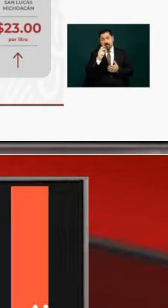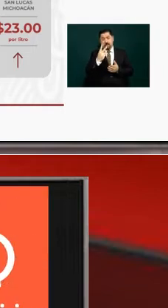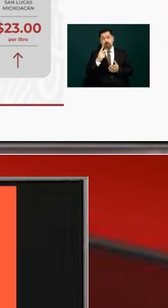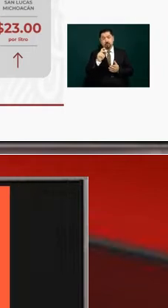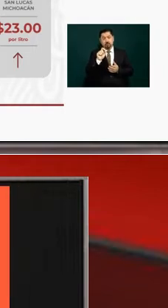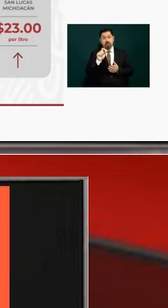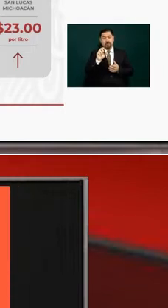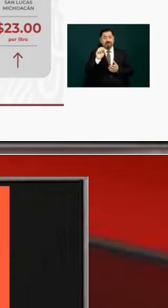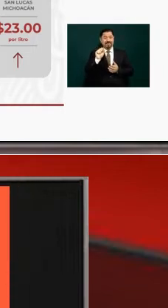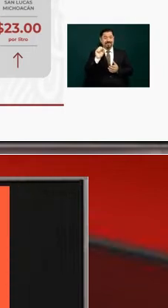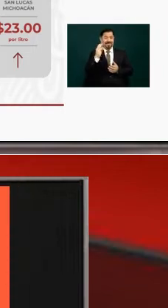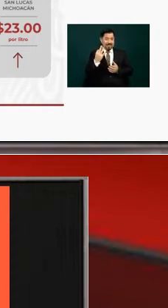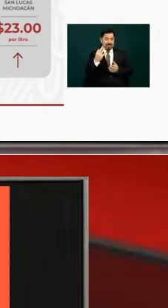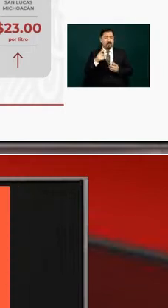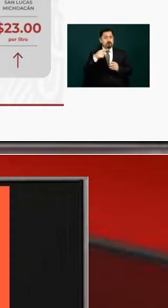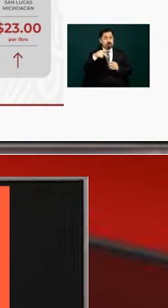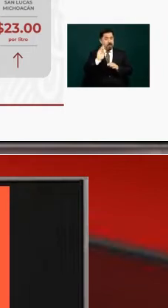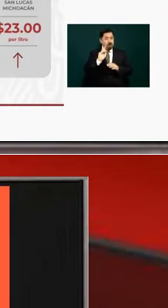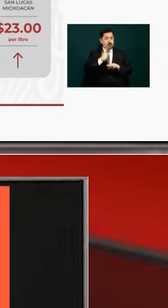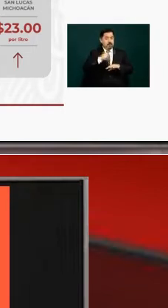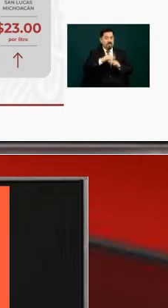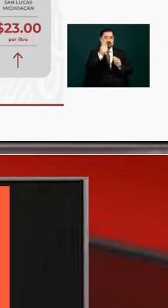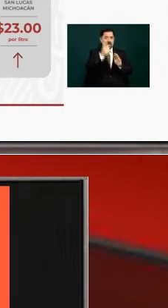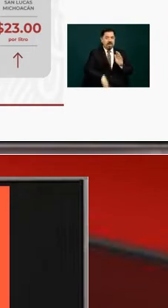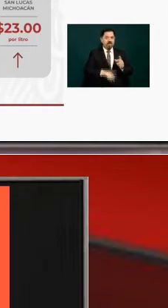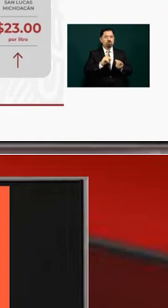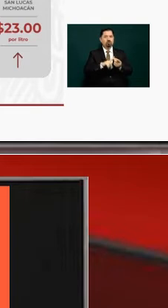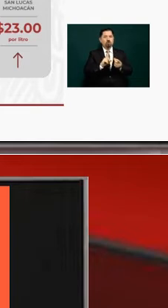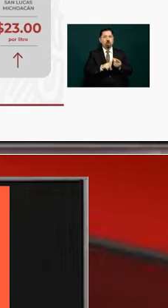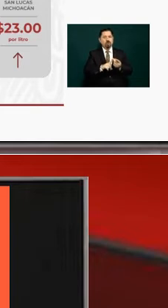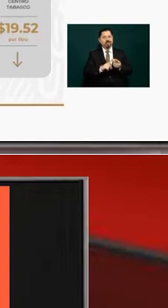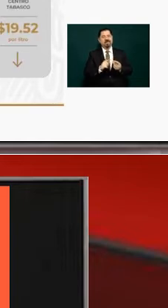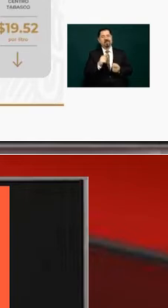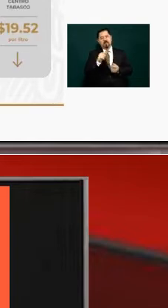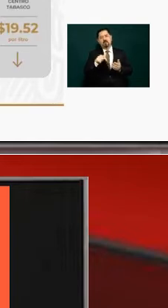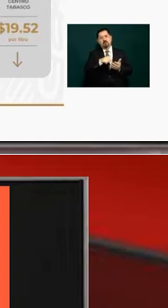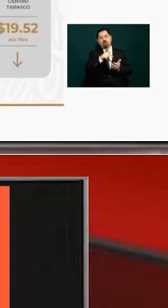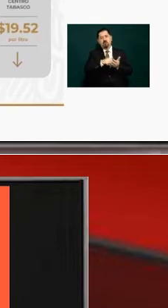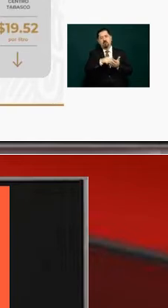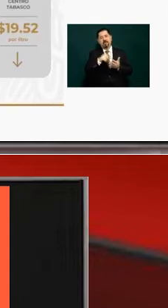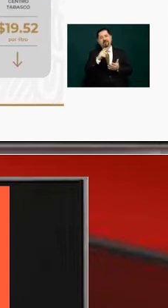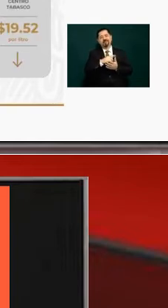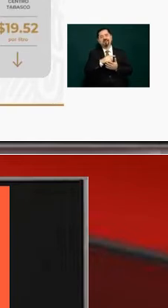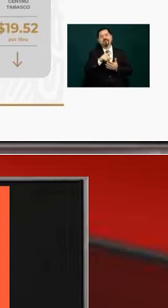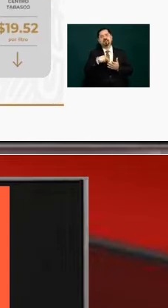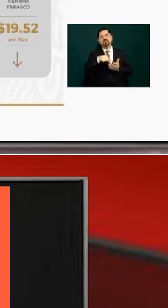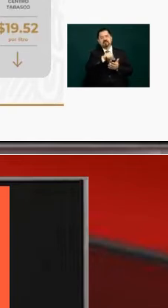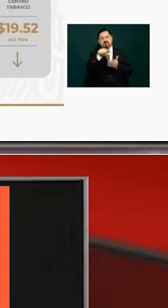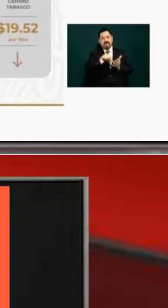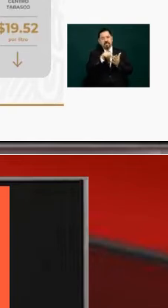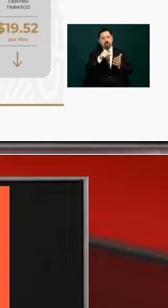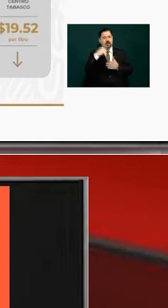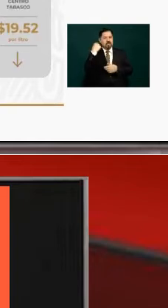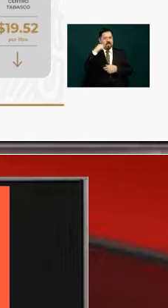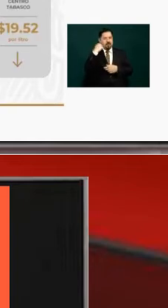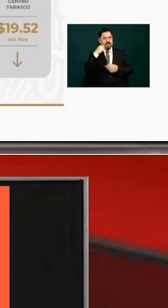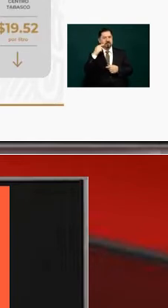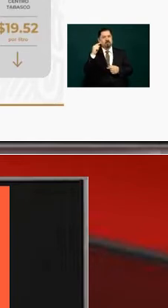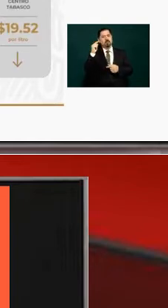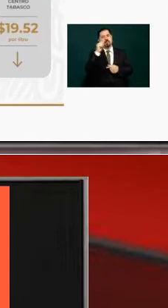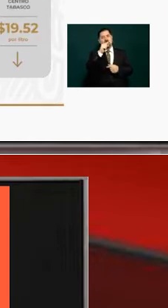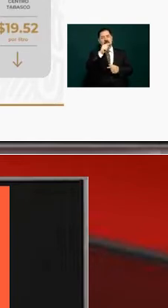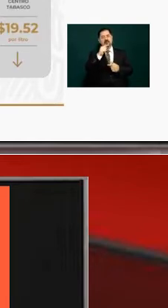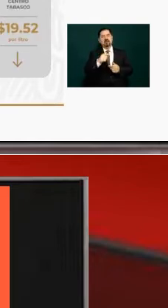else's but the lowest price is in central de Bosco which is